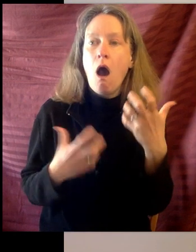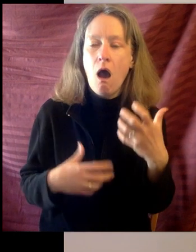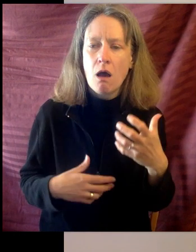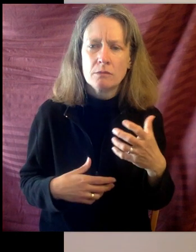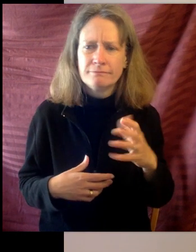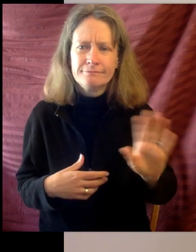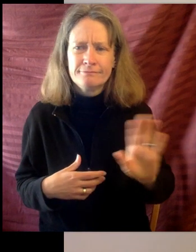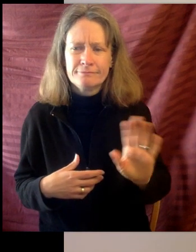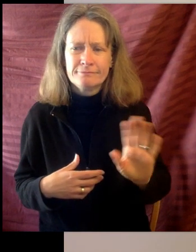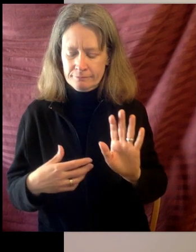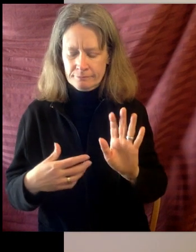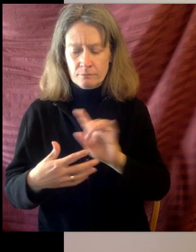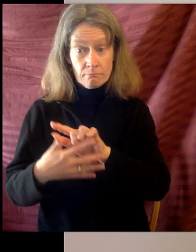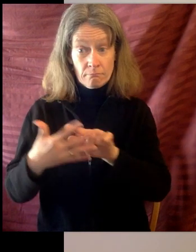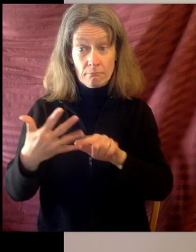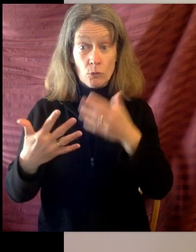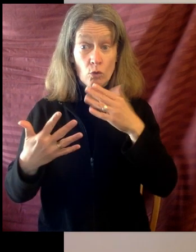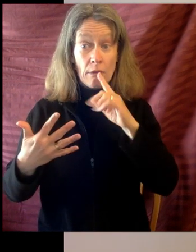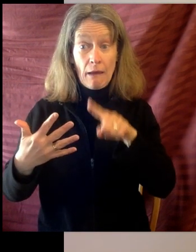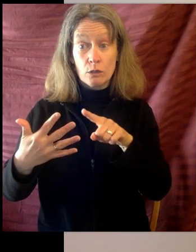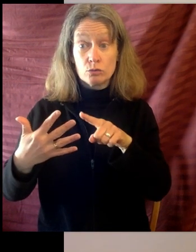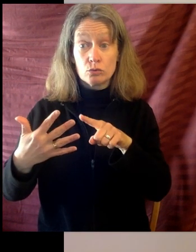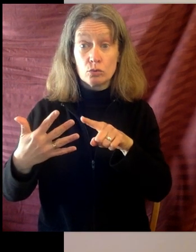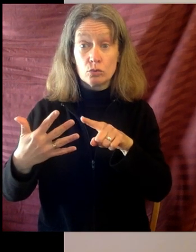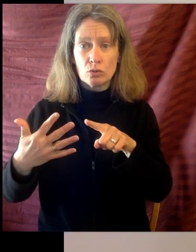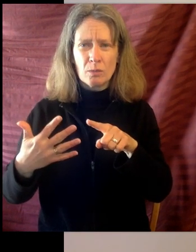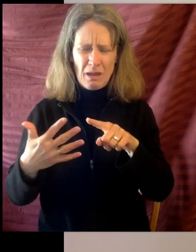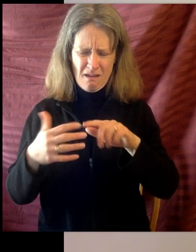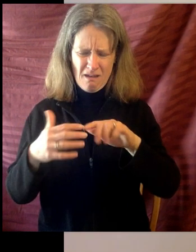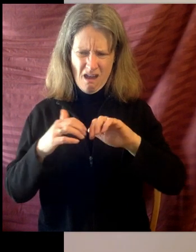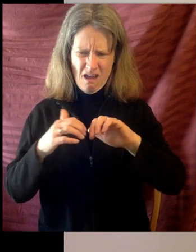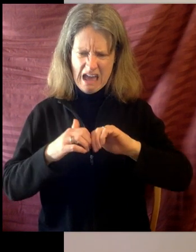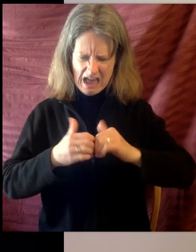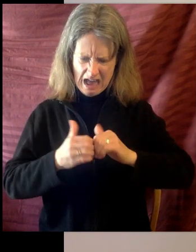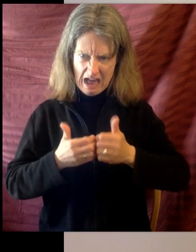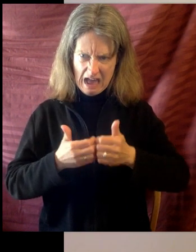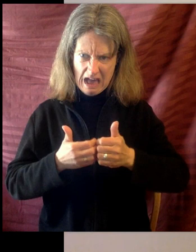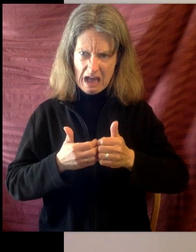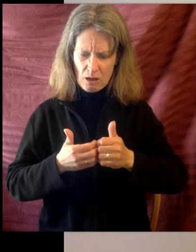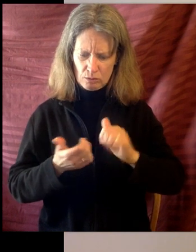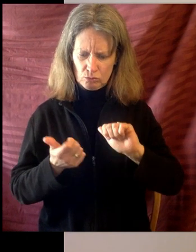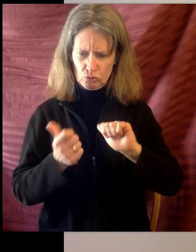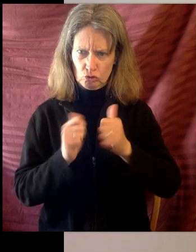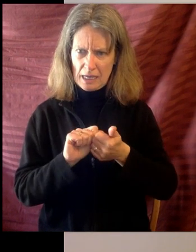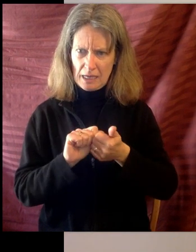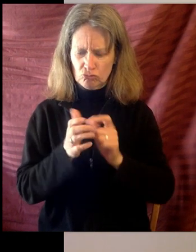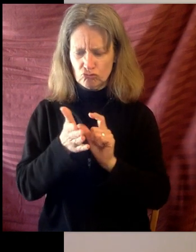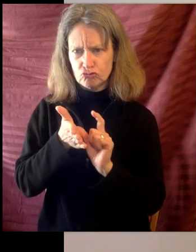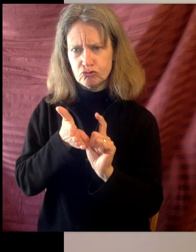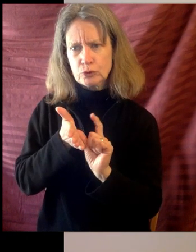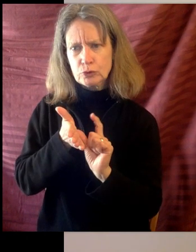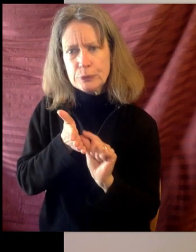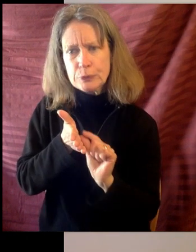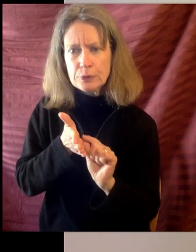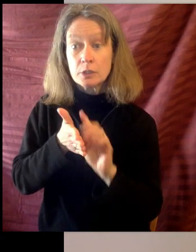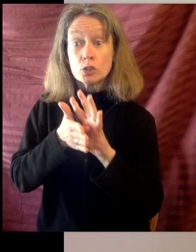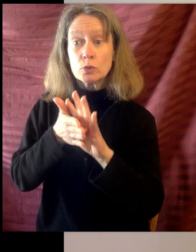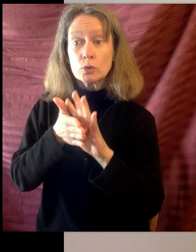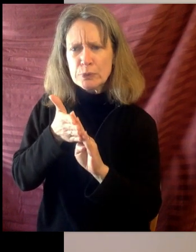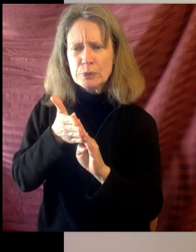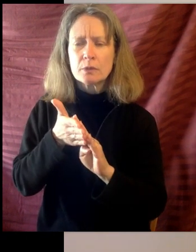All those answers were good, but the real answer is because you are born the way you're